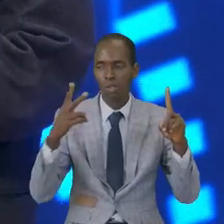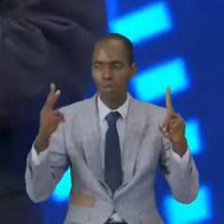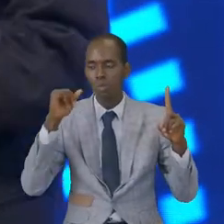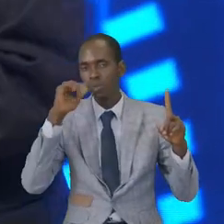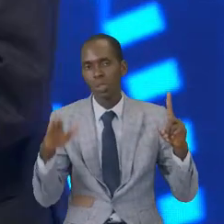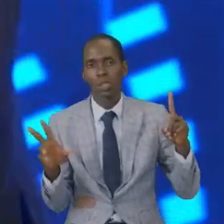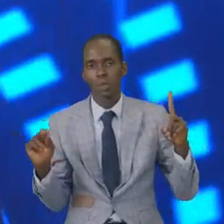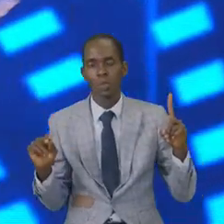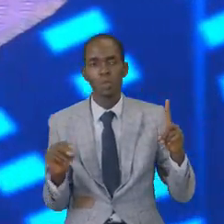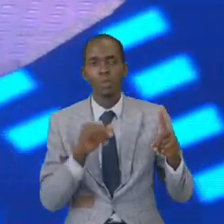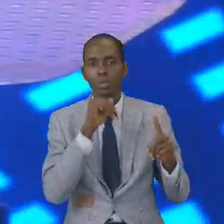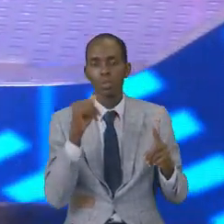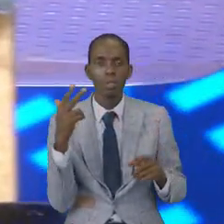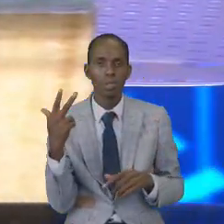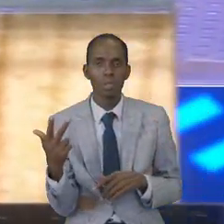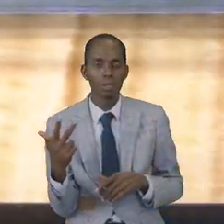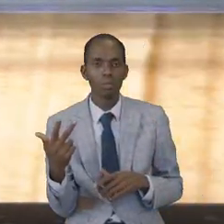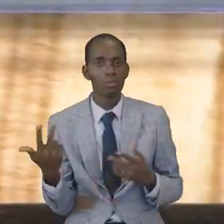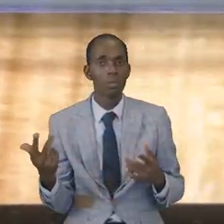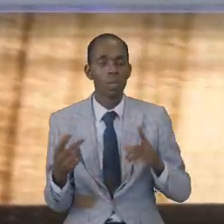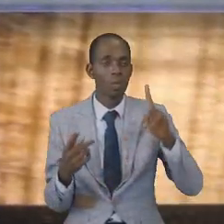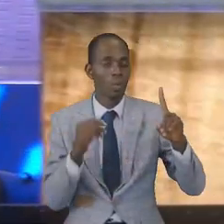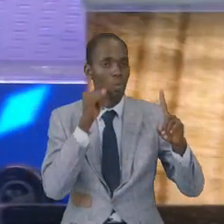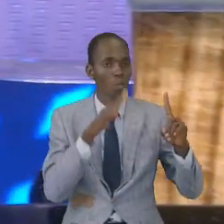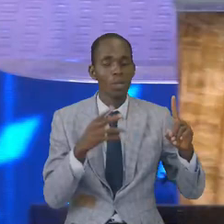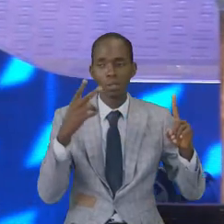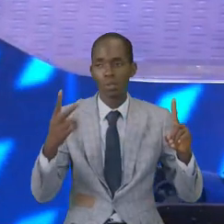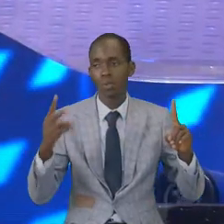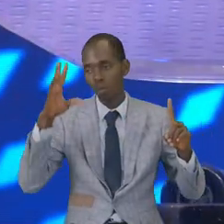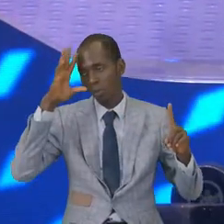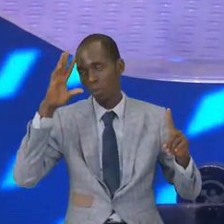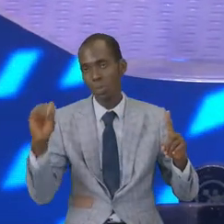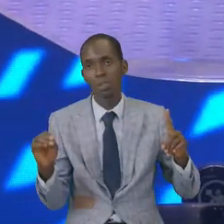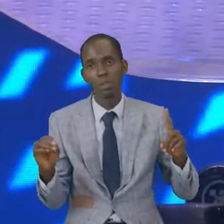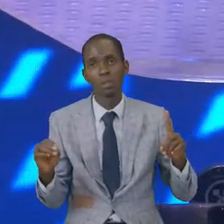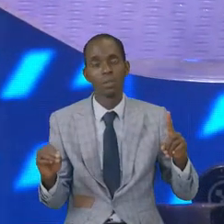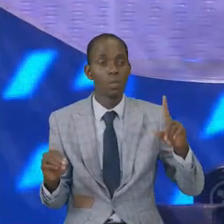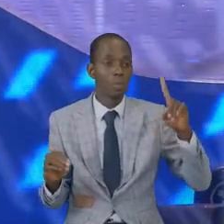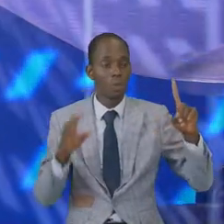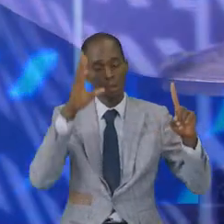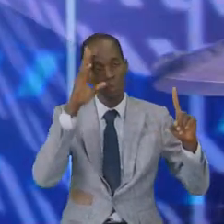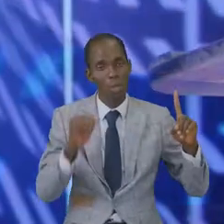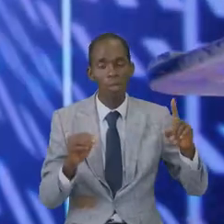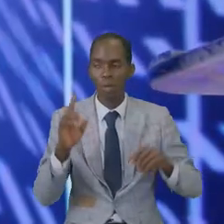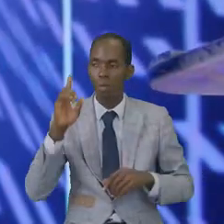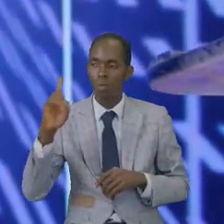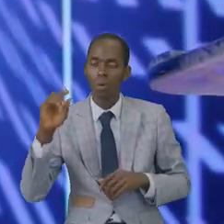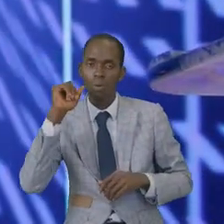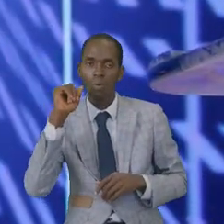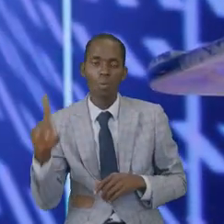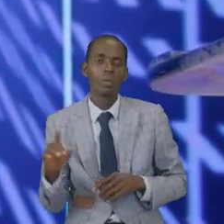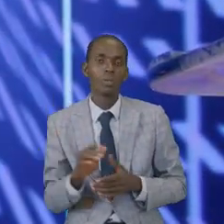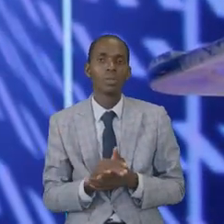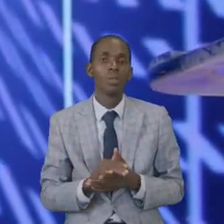women, not three, one woman and two men, one man and one